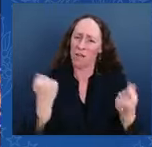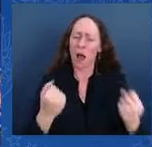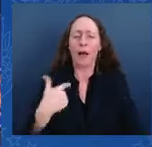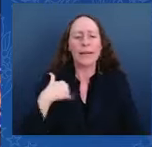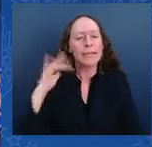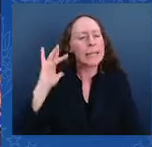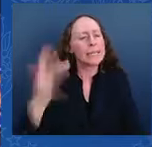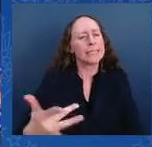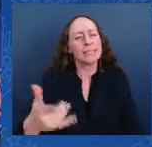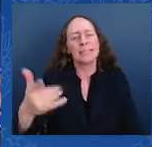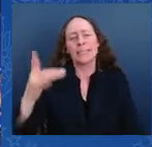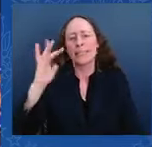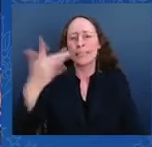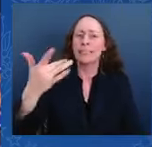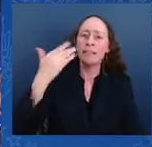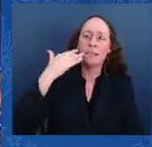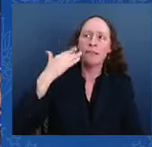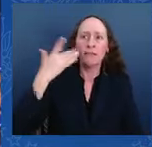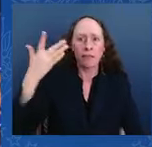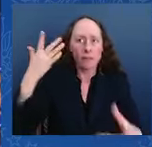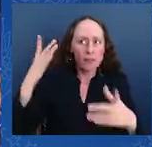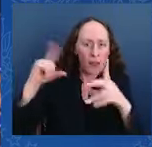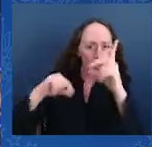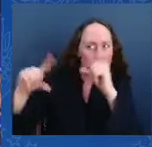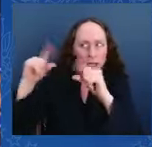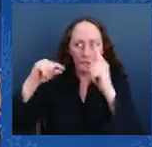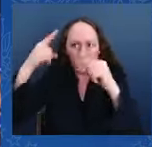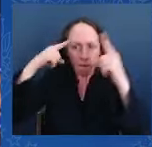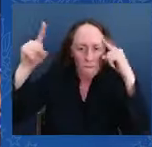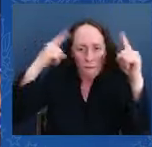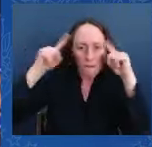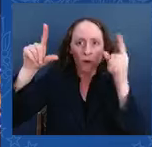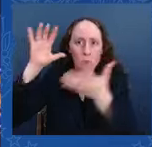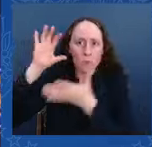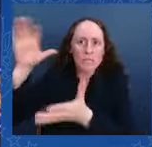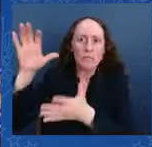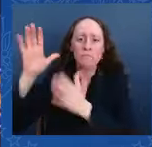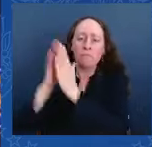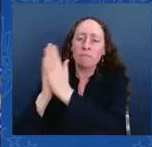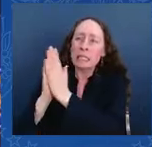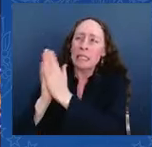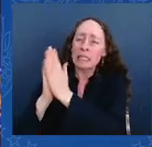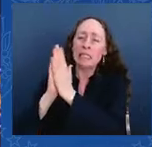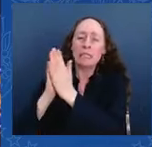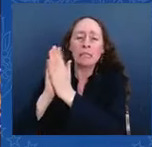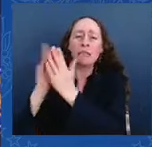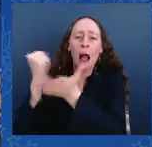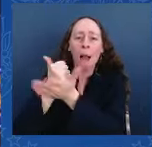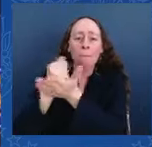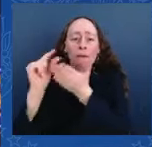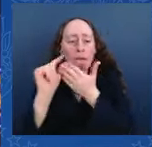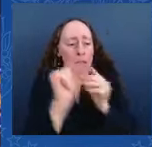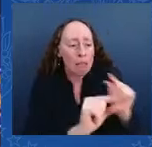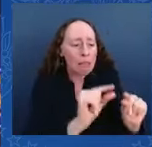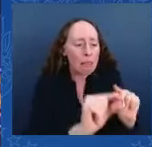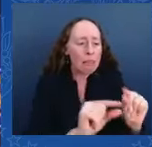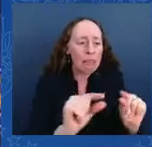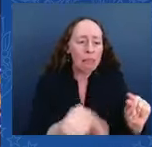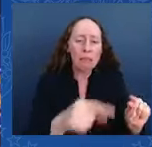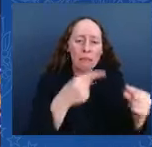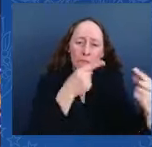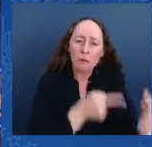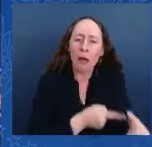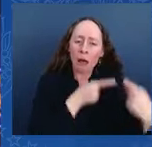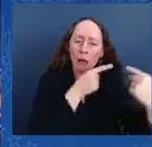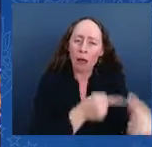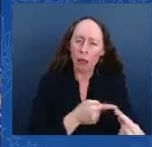if they do well, they'll pay their taxes and they'll trickle down and we'll all benefit. Well, not a hell of a lot to trickle down to my father's kitchen table.